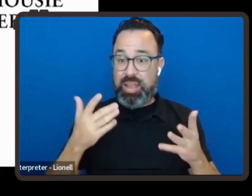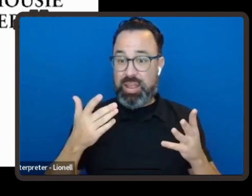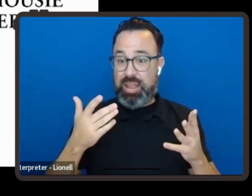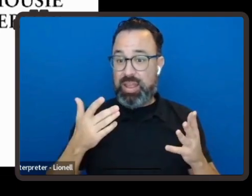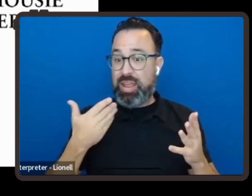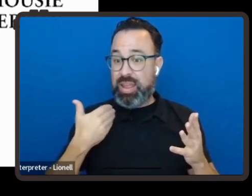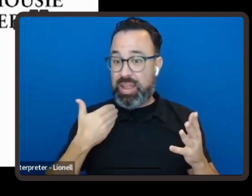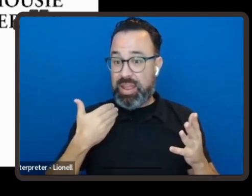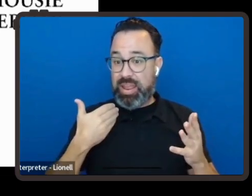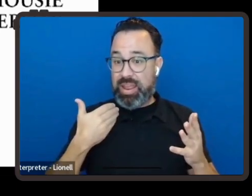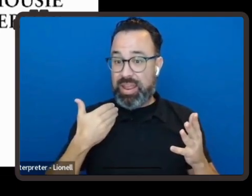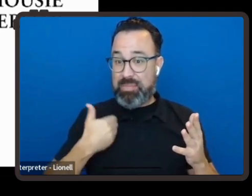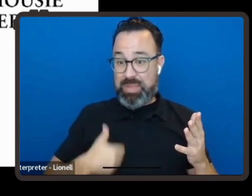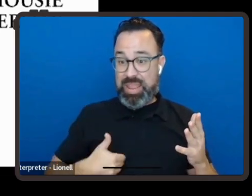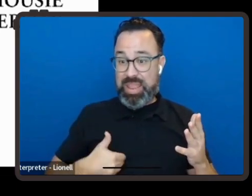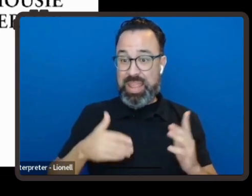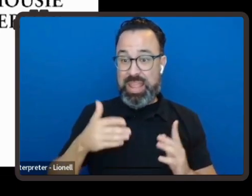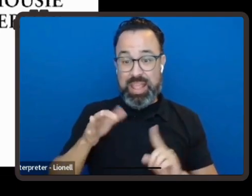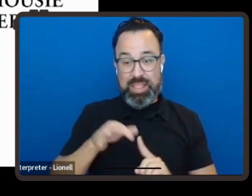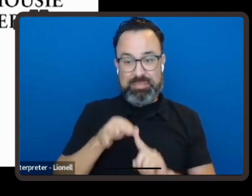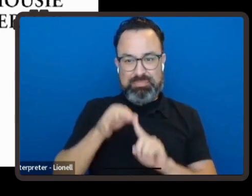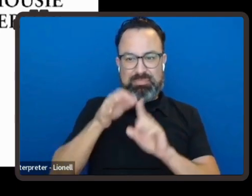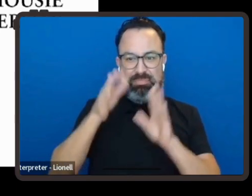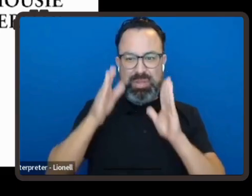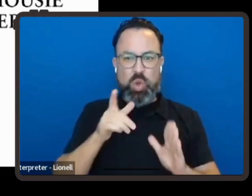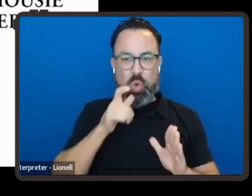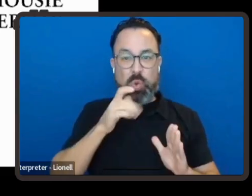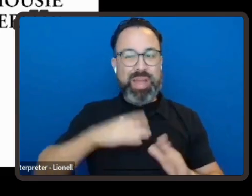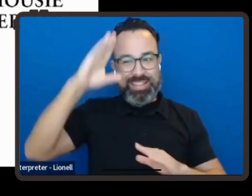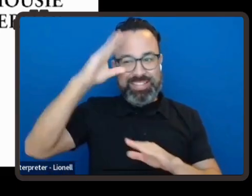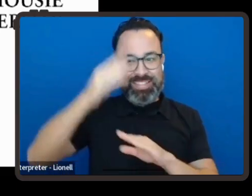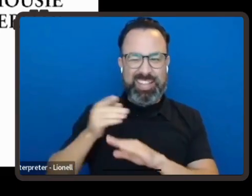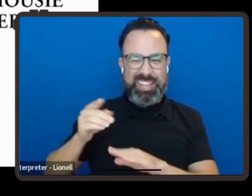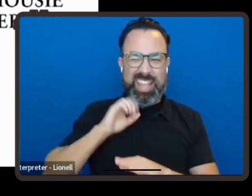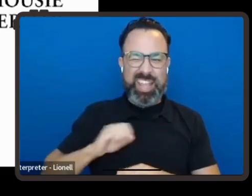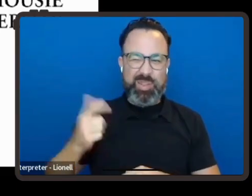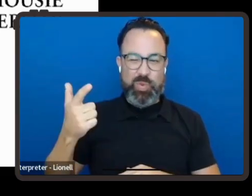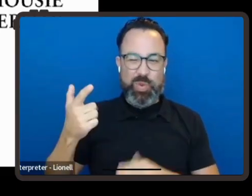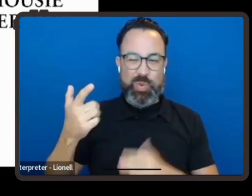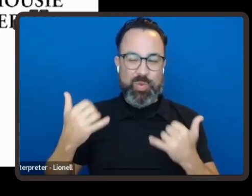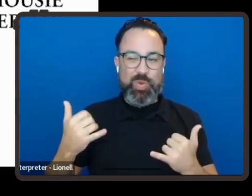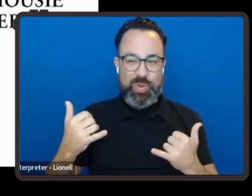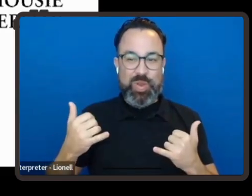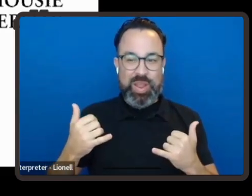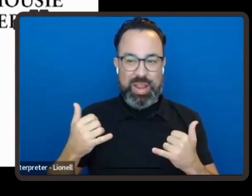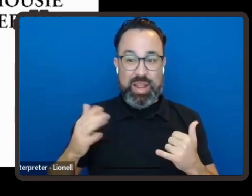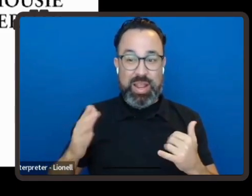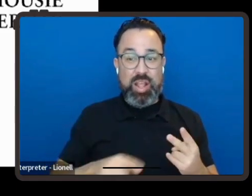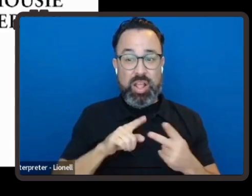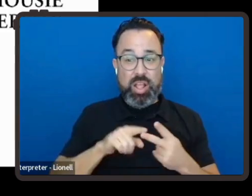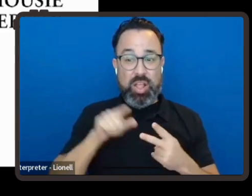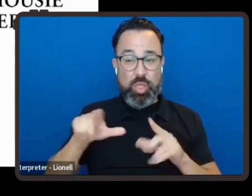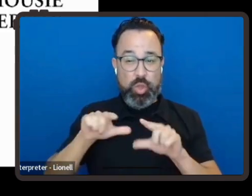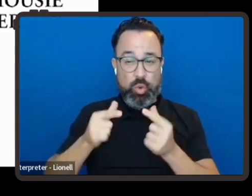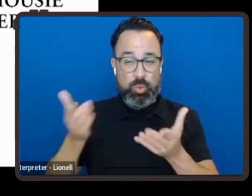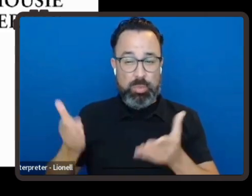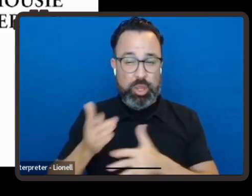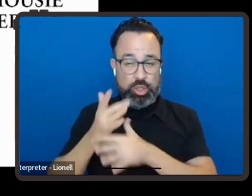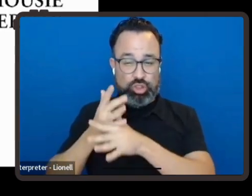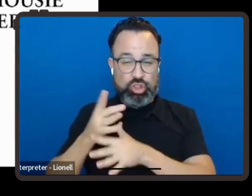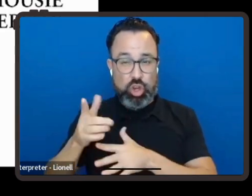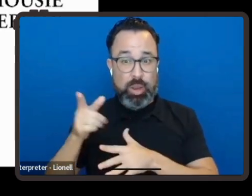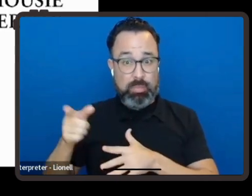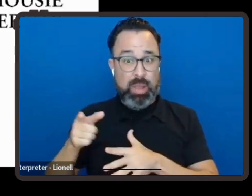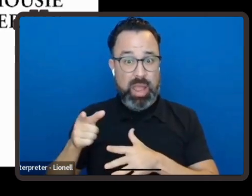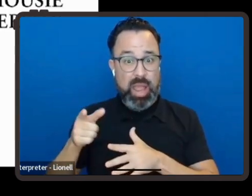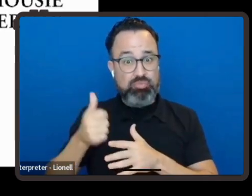our son. He is now 21 years old. And I'm the head of the German group. So I have access to a